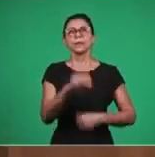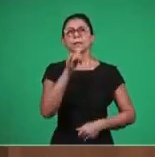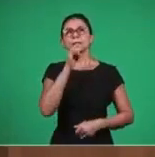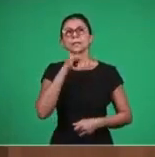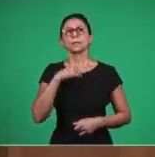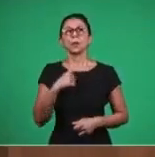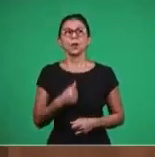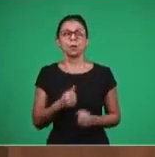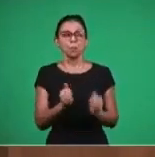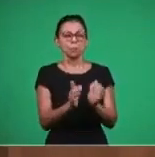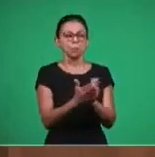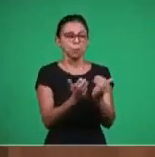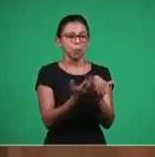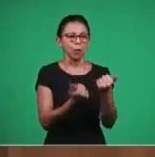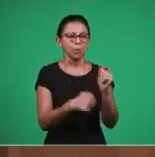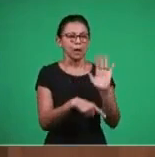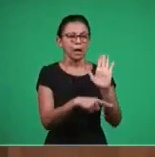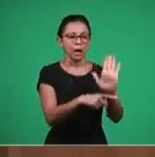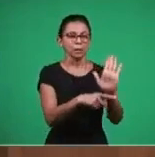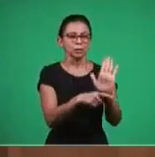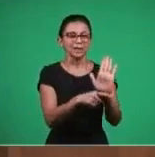the poor, now I'm going to heaven. No.